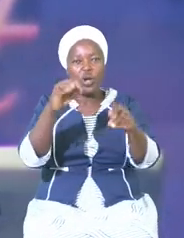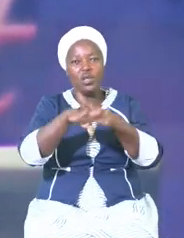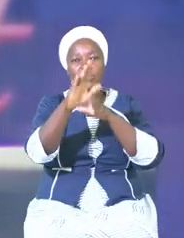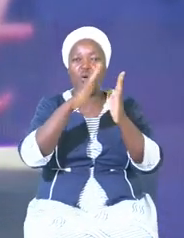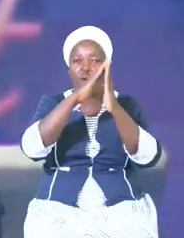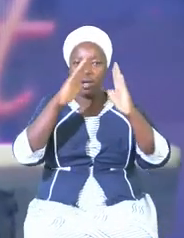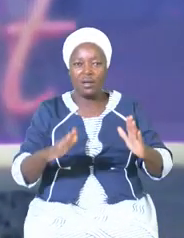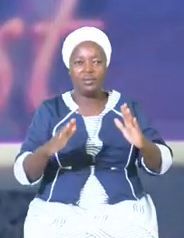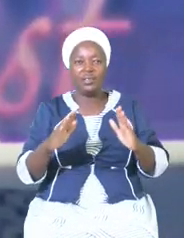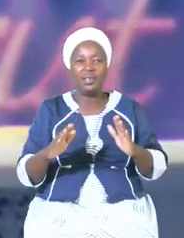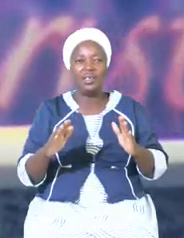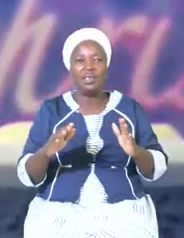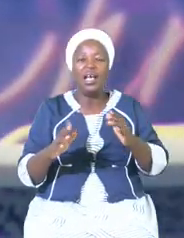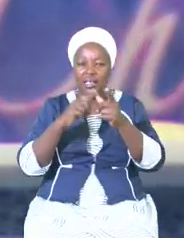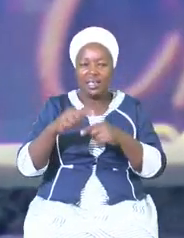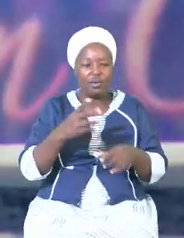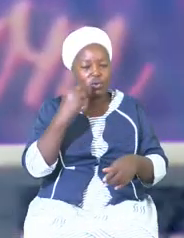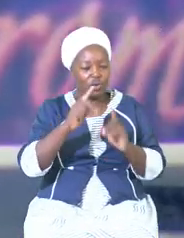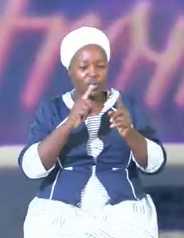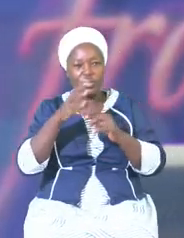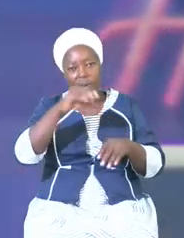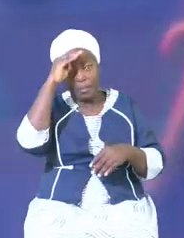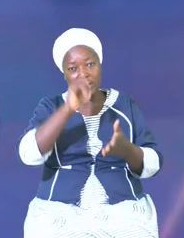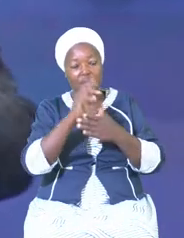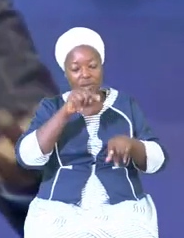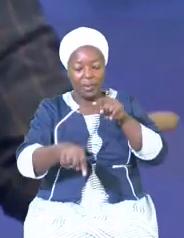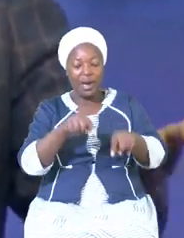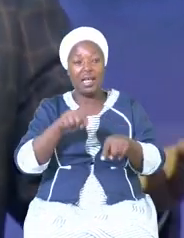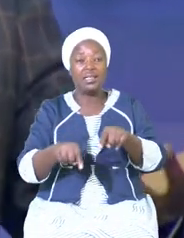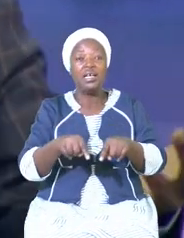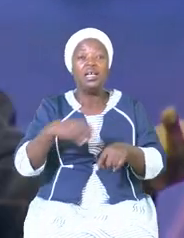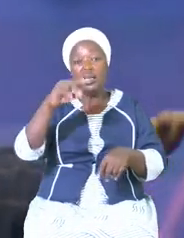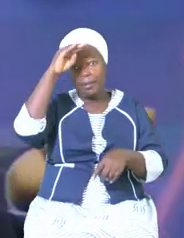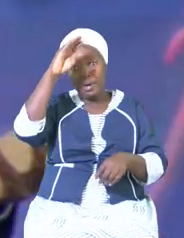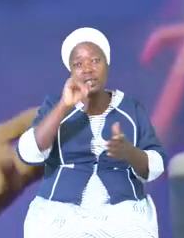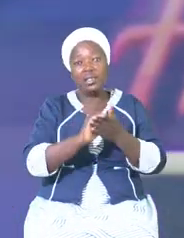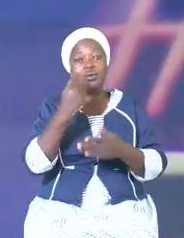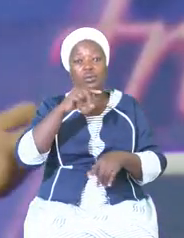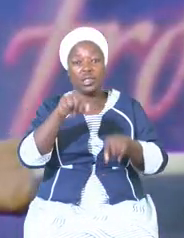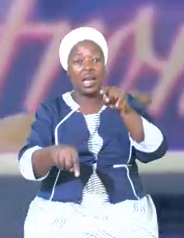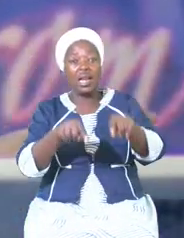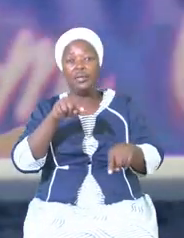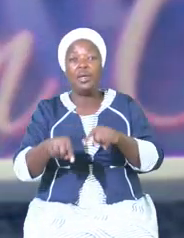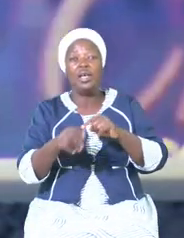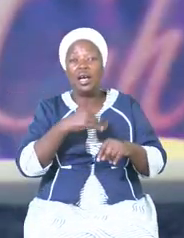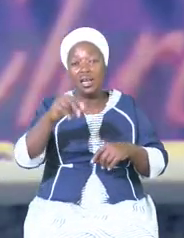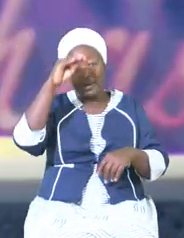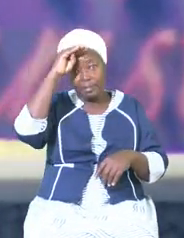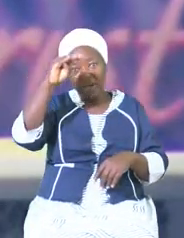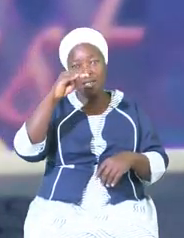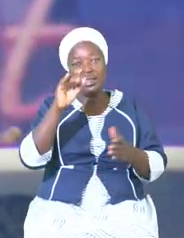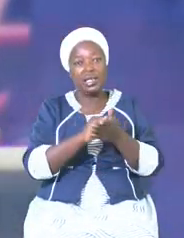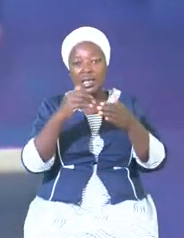He was talking to a man that was paralyzed, a man that was lame, a man that had